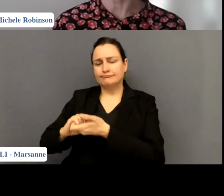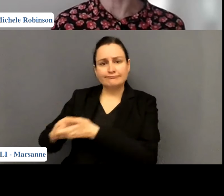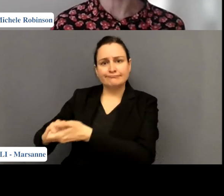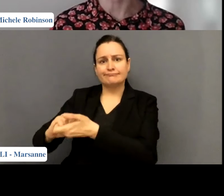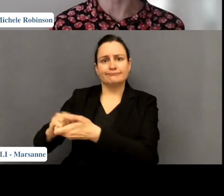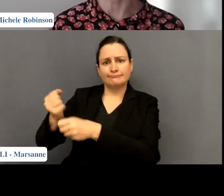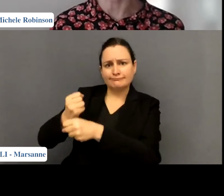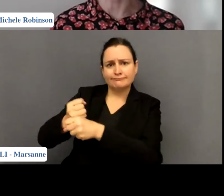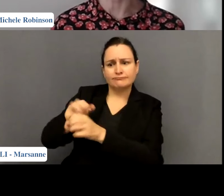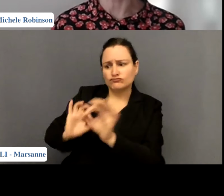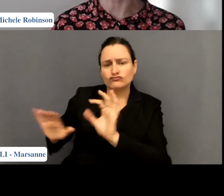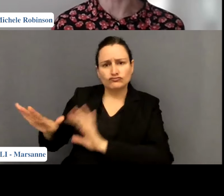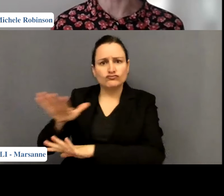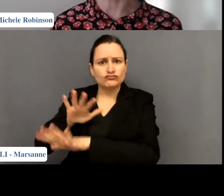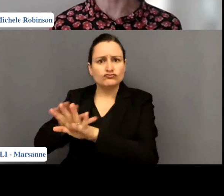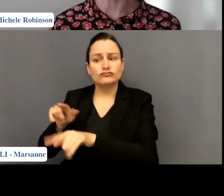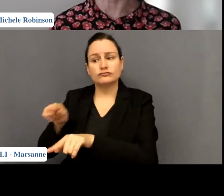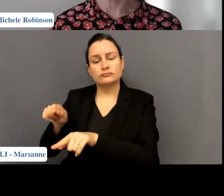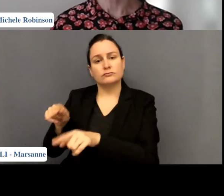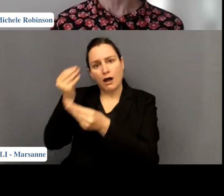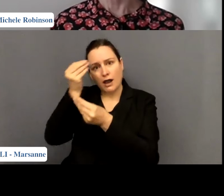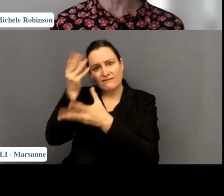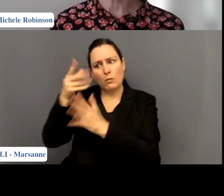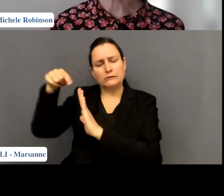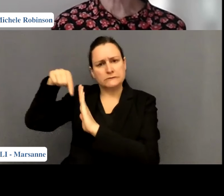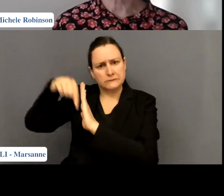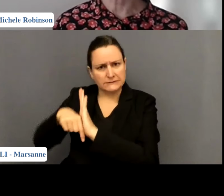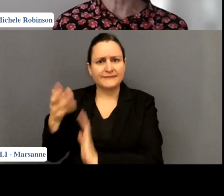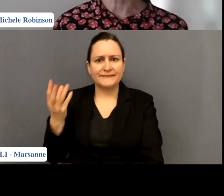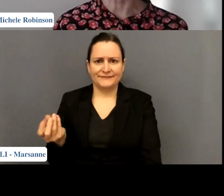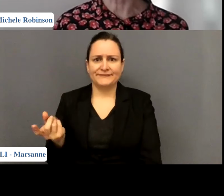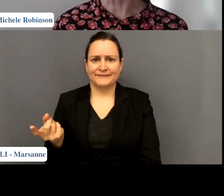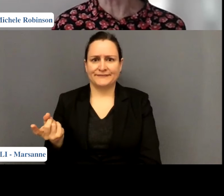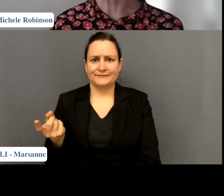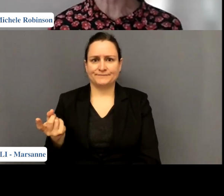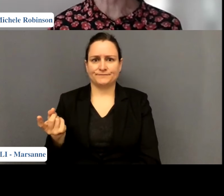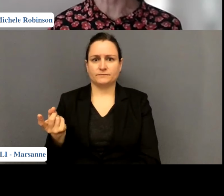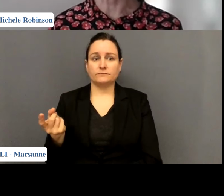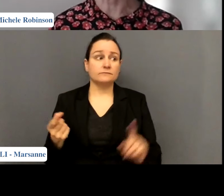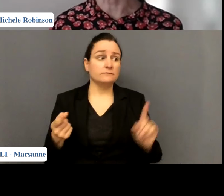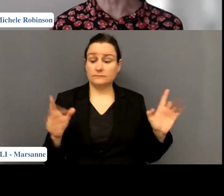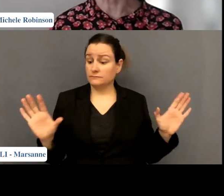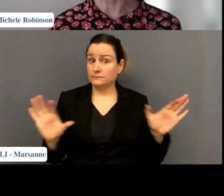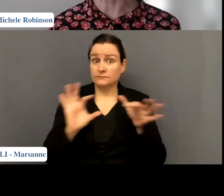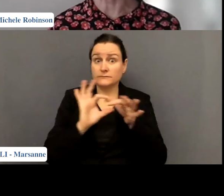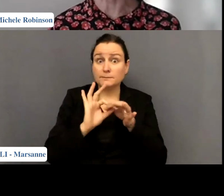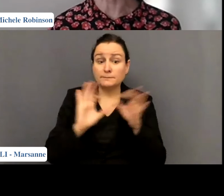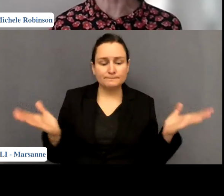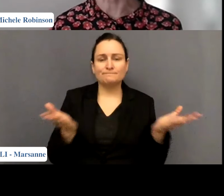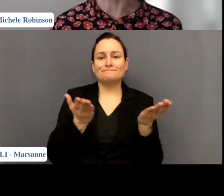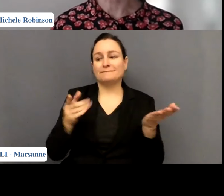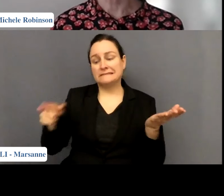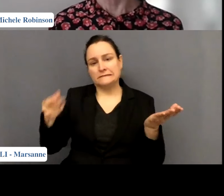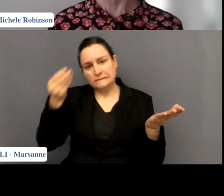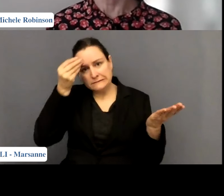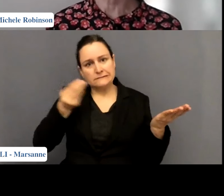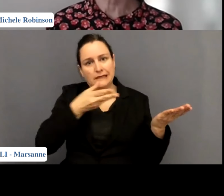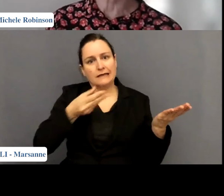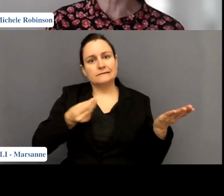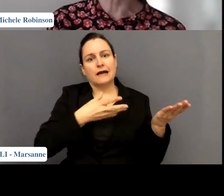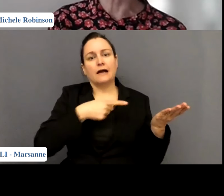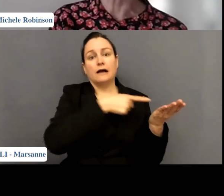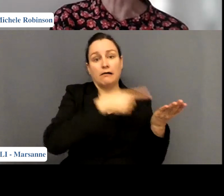you know, real-time information and decision-making, and much greater access to advising government and informing government decisions.